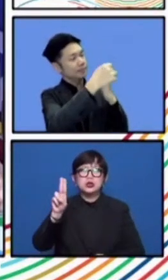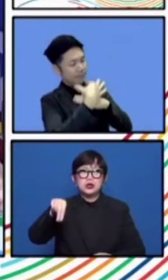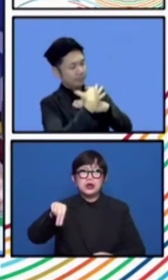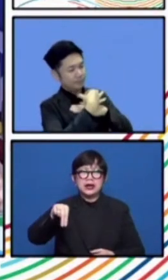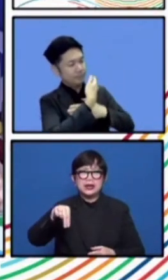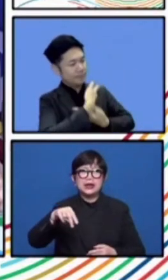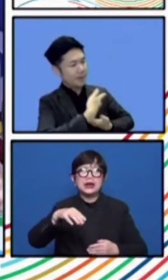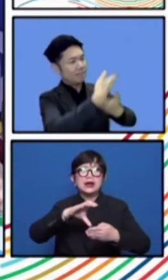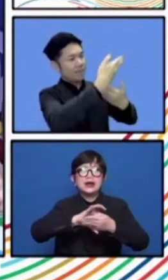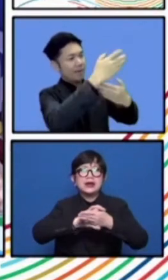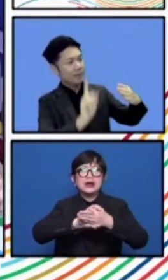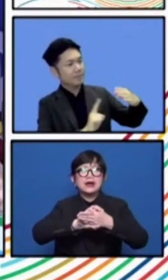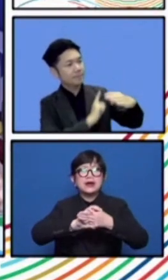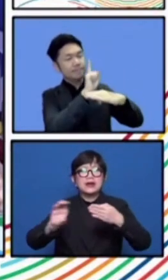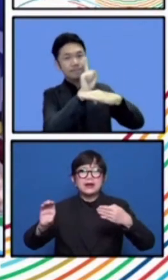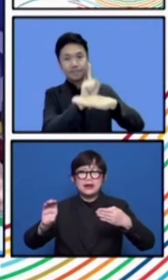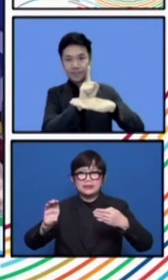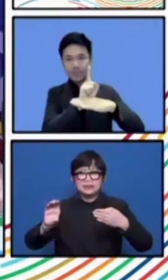today